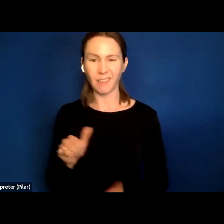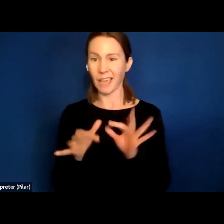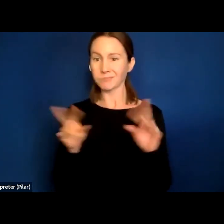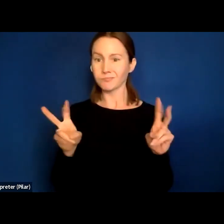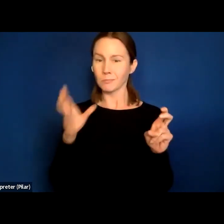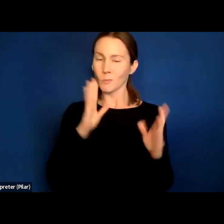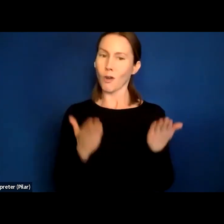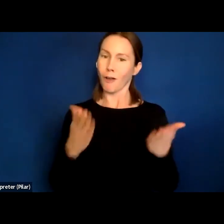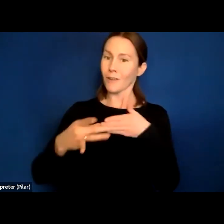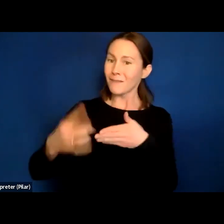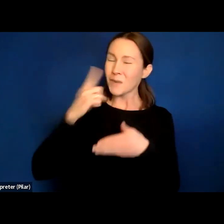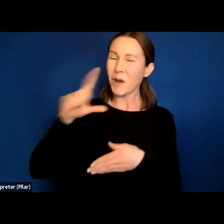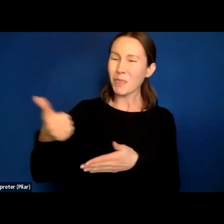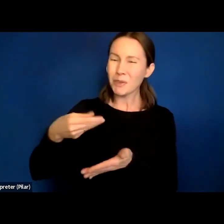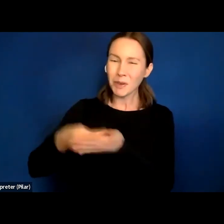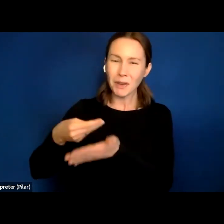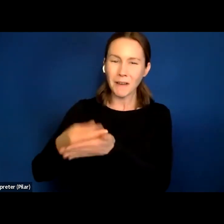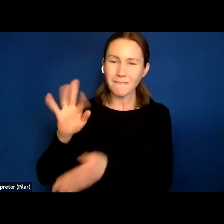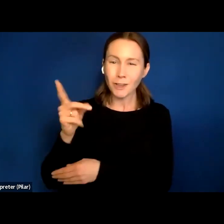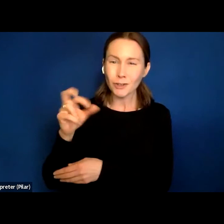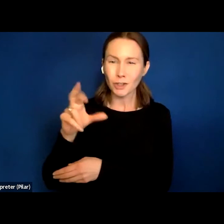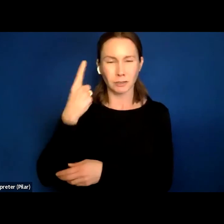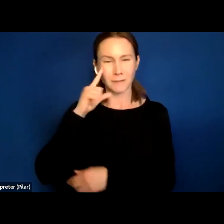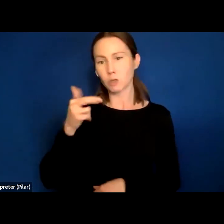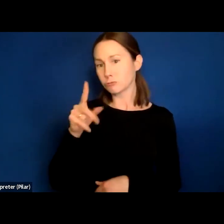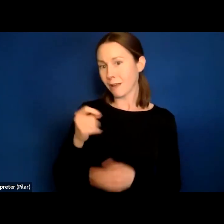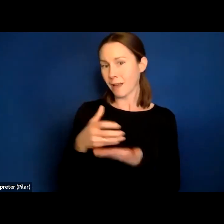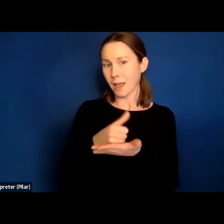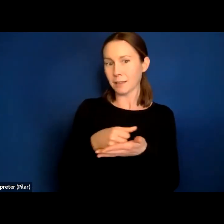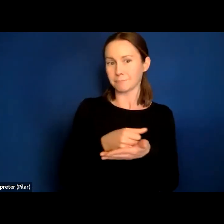other funders' grant-making practices and purpose.